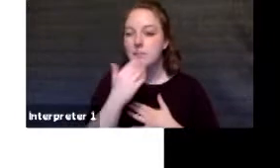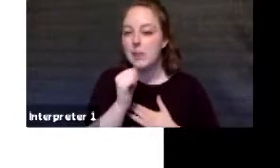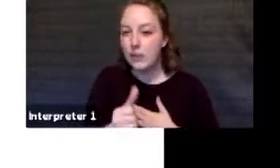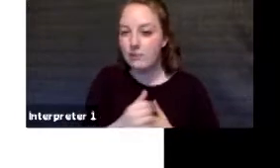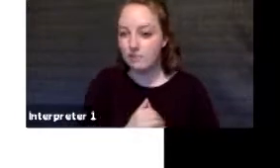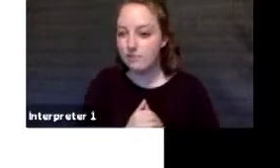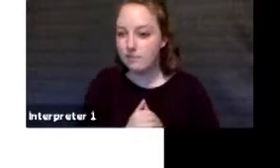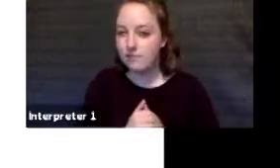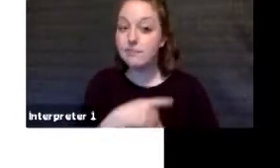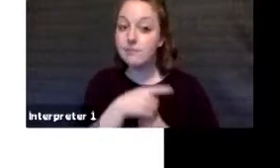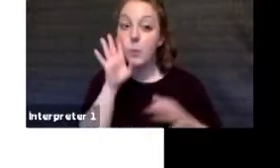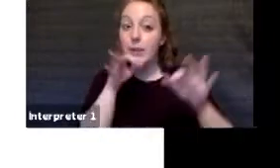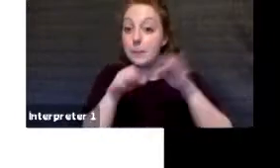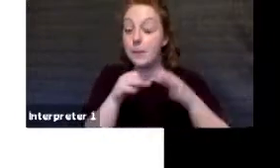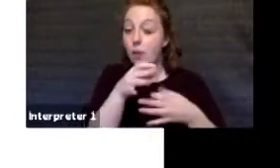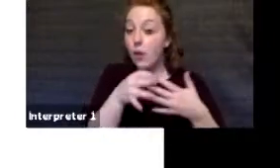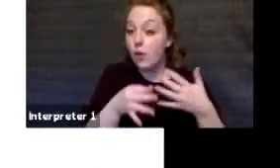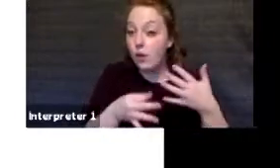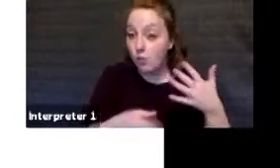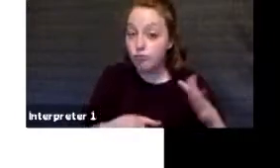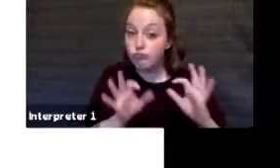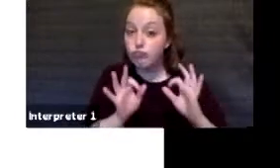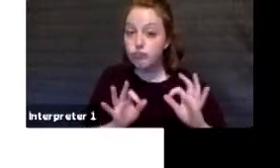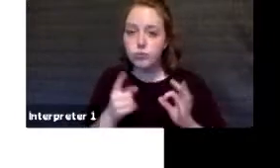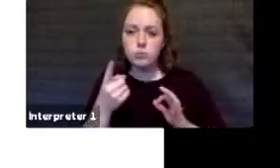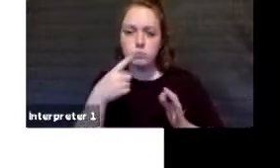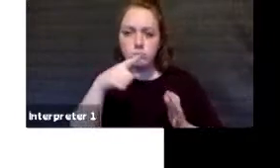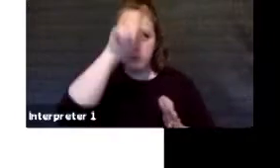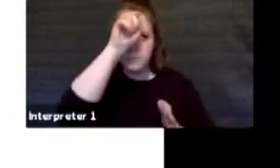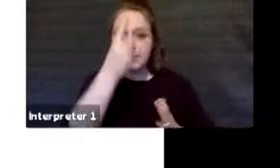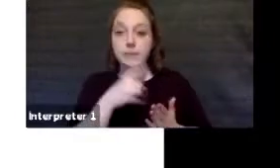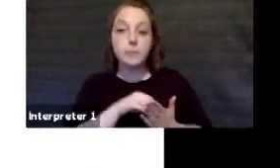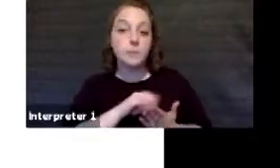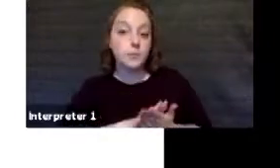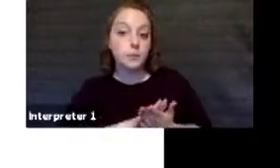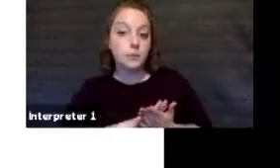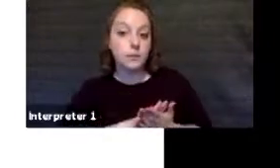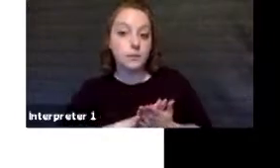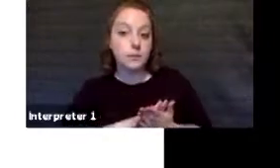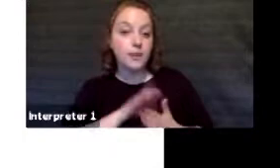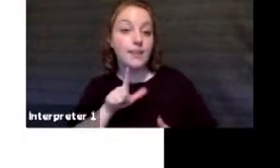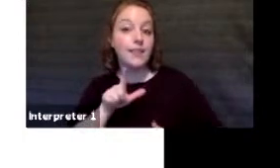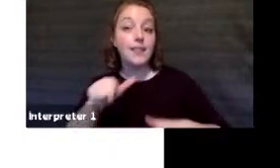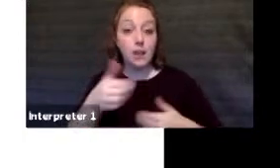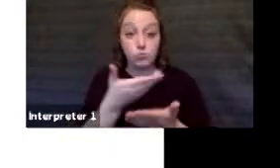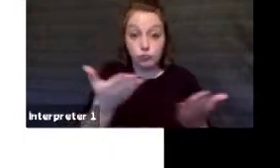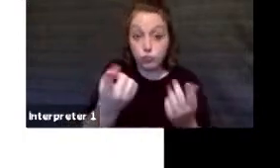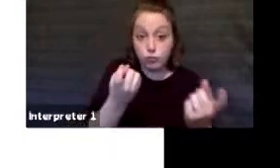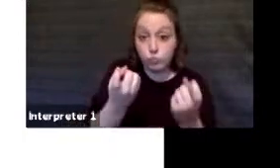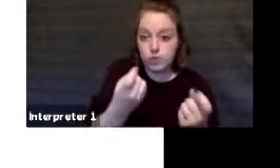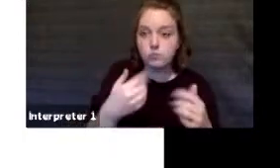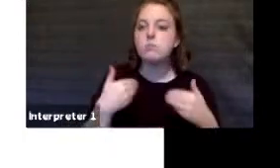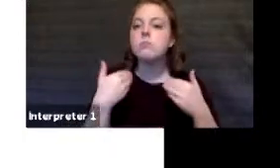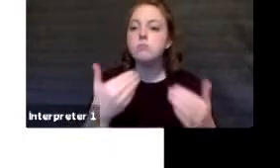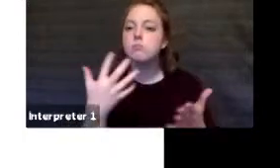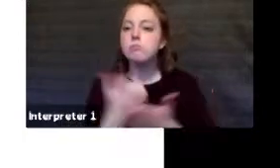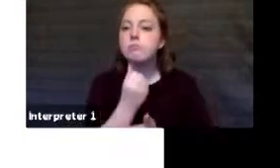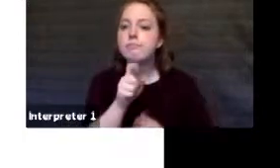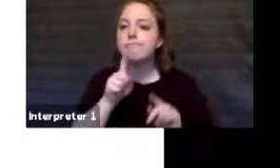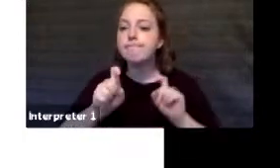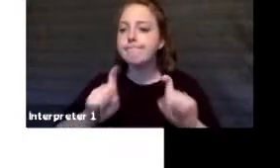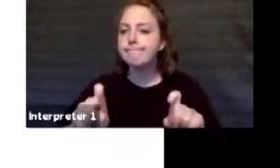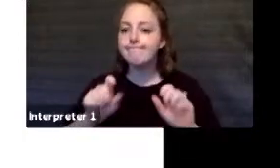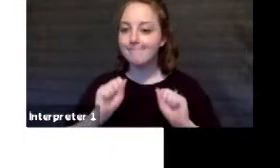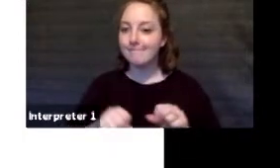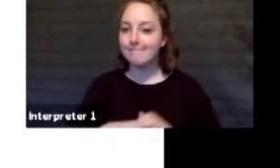options. And then when we get a little further along, then we'll allow opportunities for questions and discussion. And we'll have some